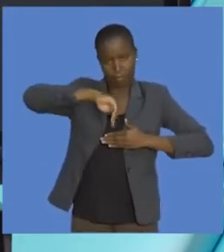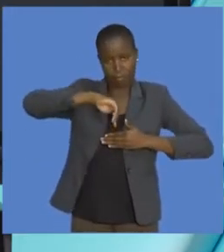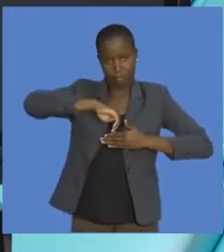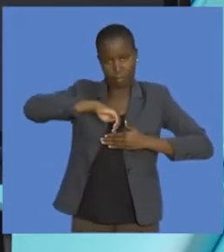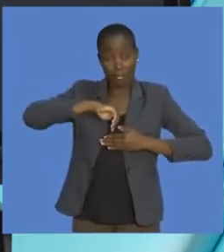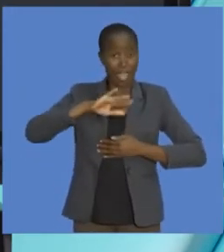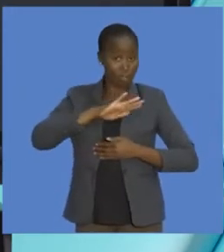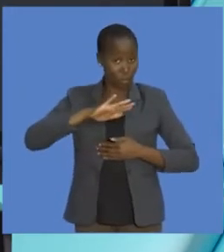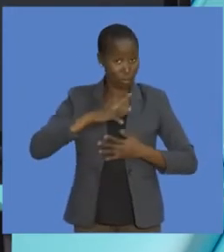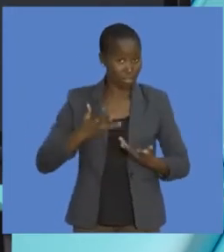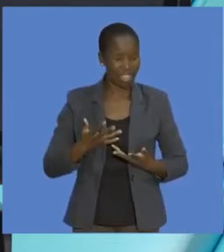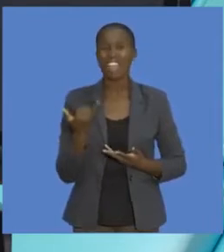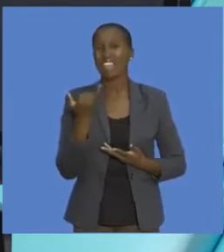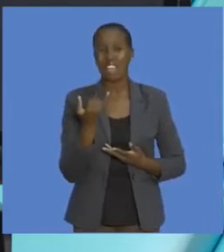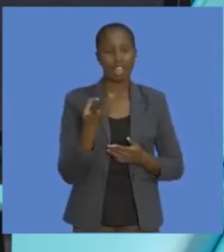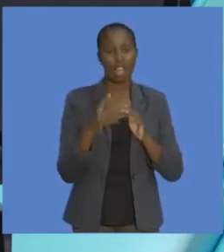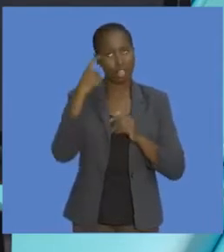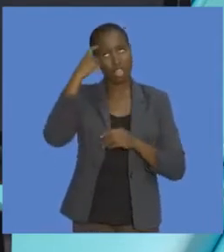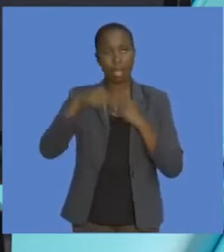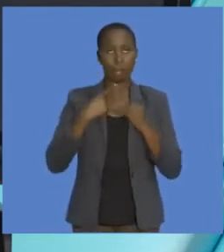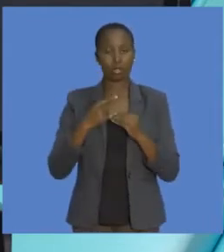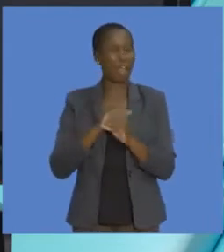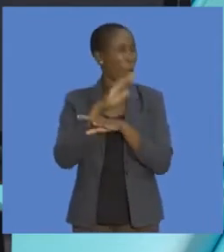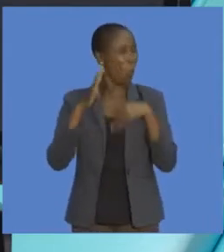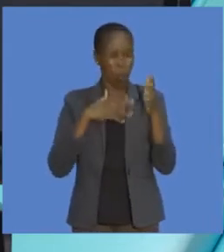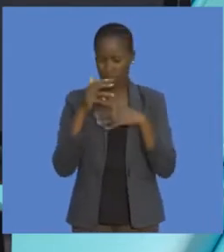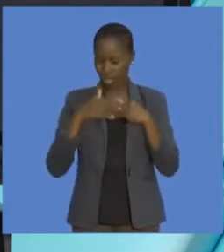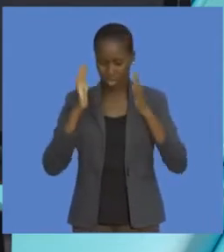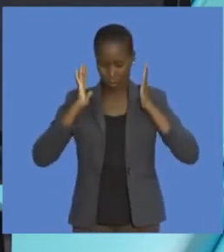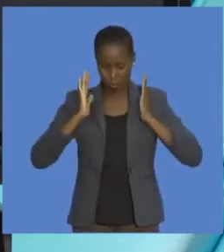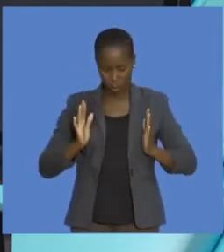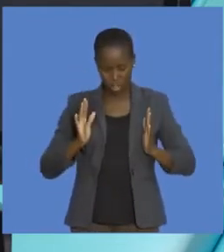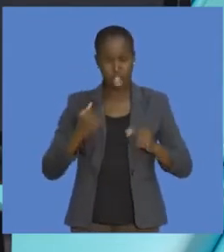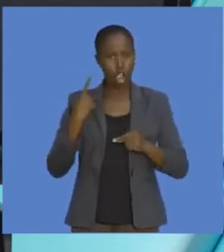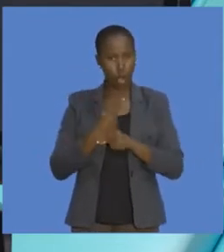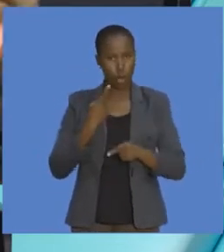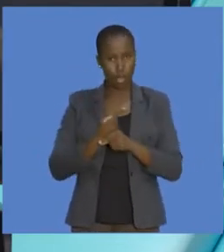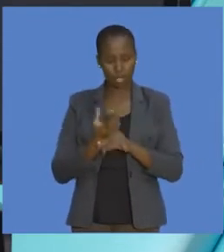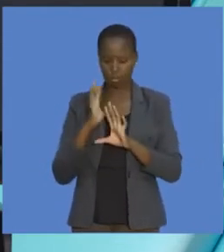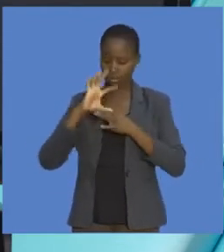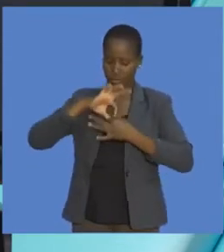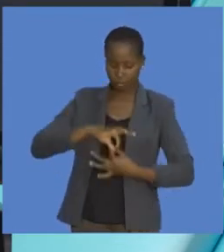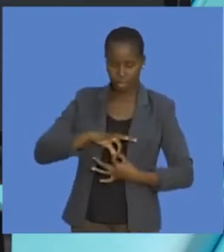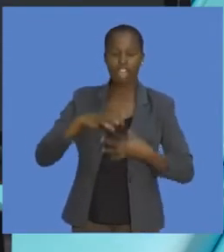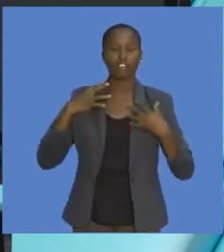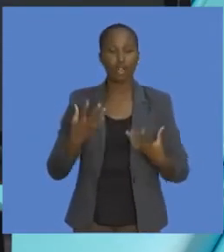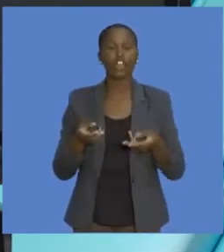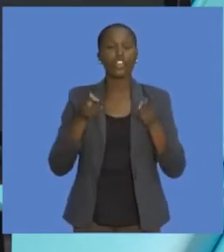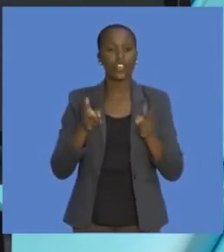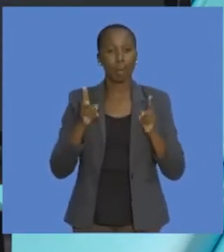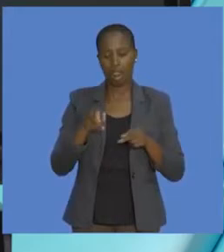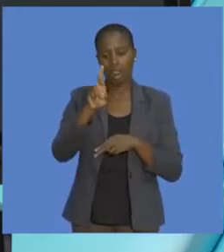So think of all the conditions in our body. They always fluctuate within what we call a normal range. And that's